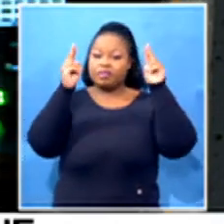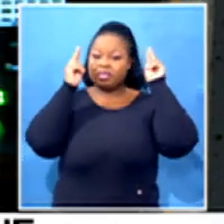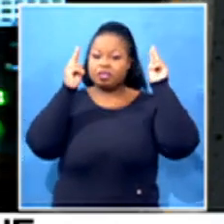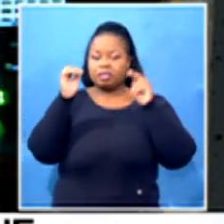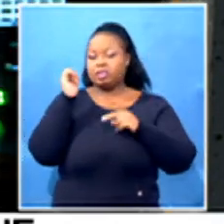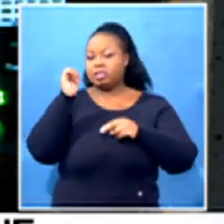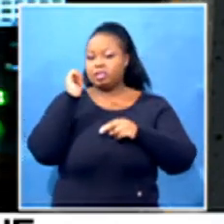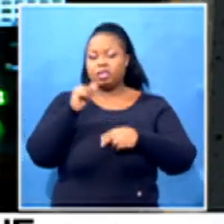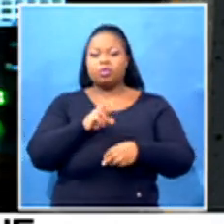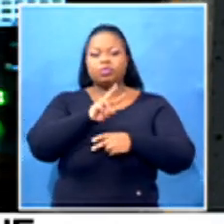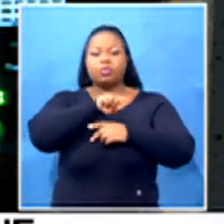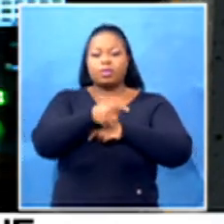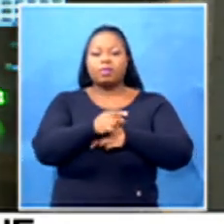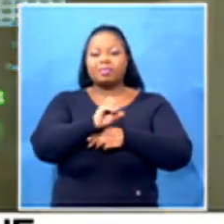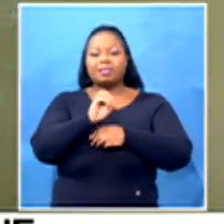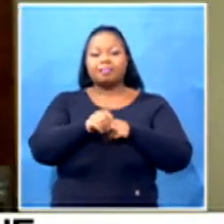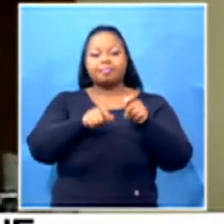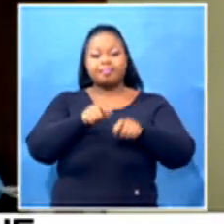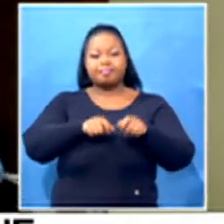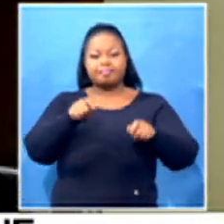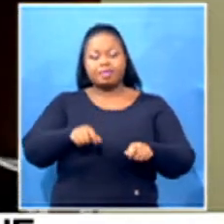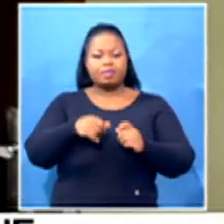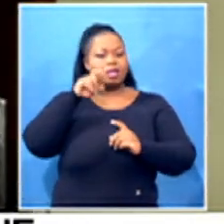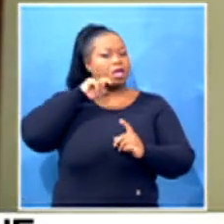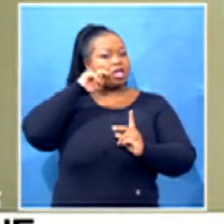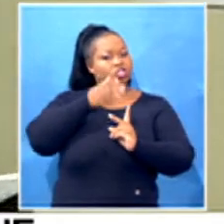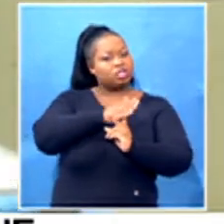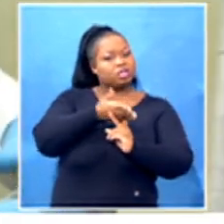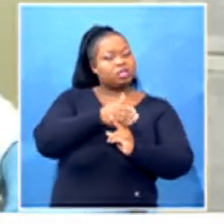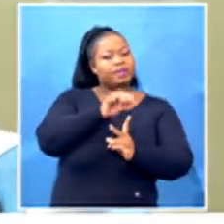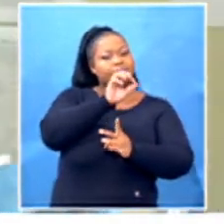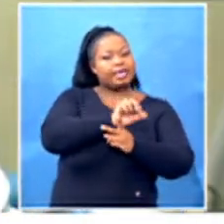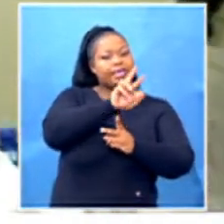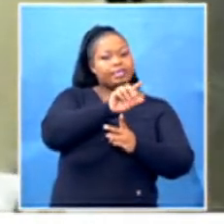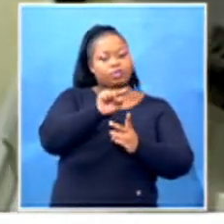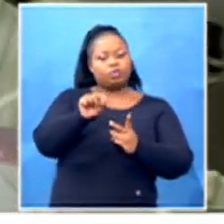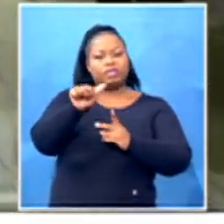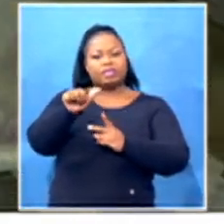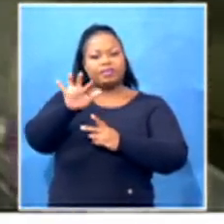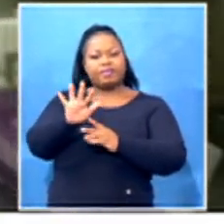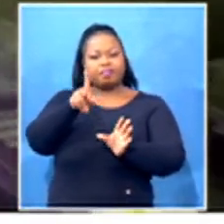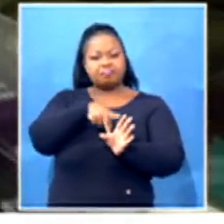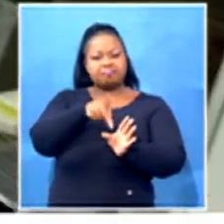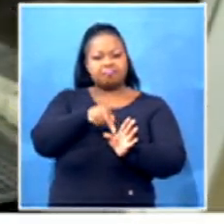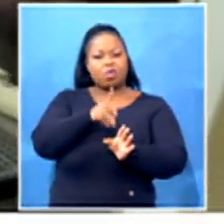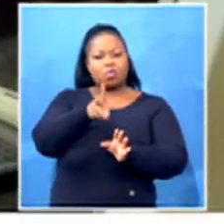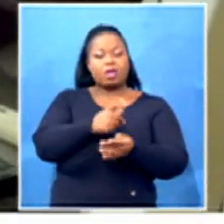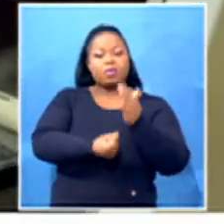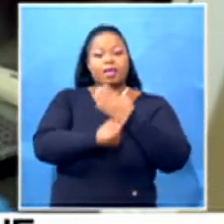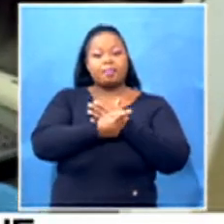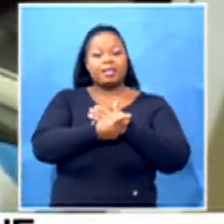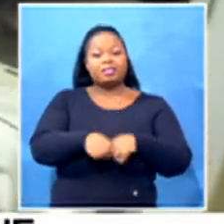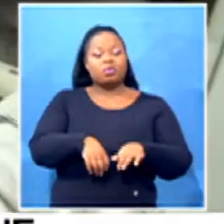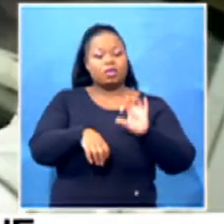yesterday. 2,000 people between the ages of 18 and 65 will participate in the clinical trial, which will take place at 3 sites